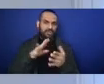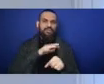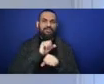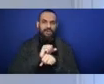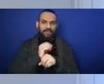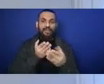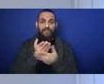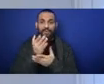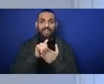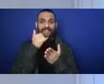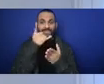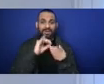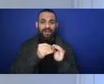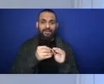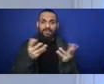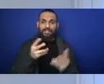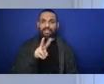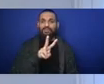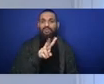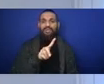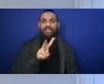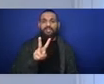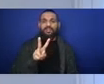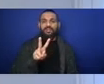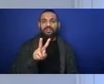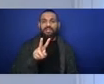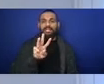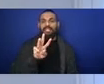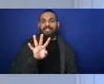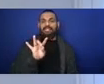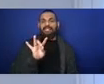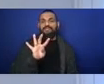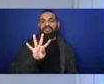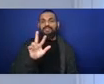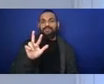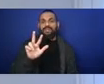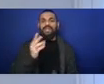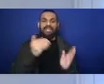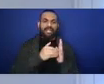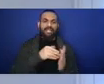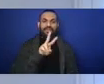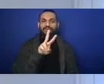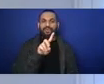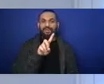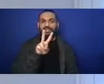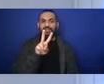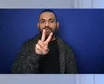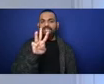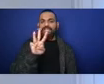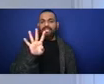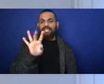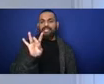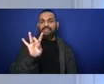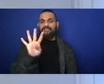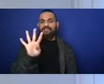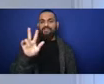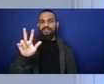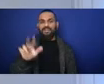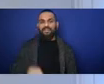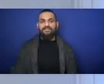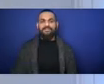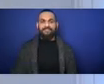them for just general information on COVID topics, but also if you want to register and